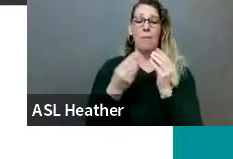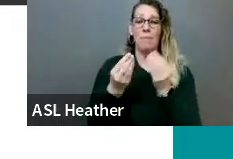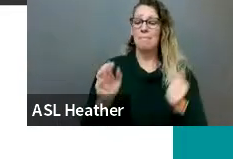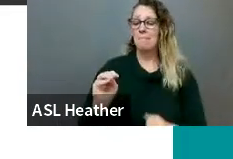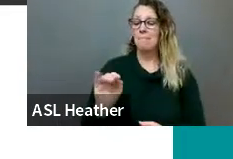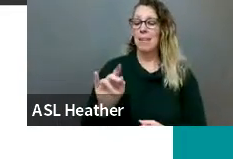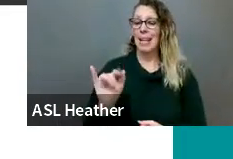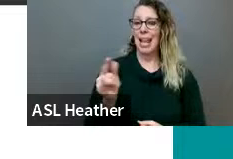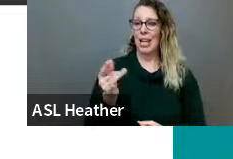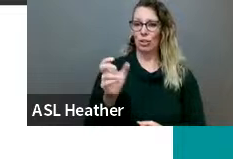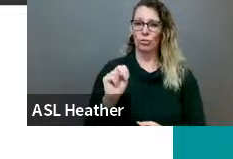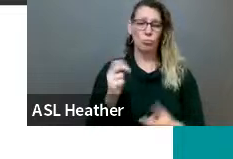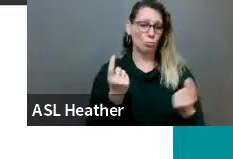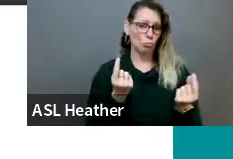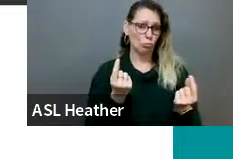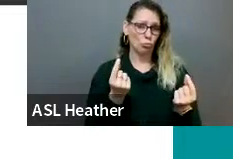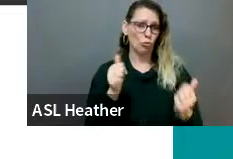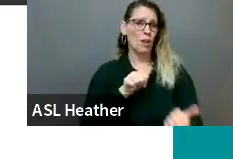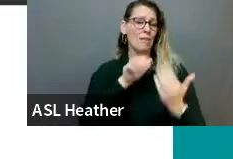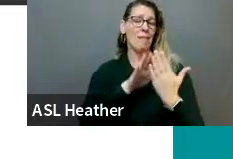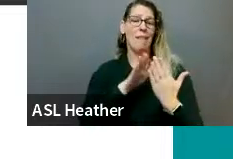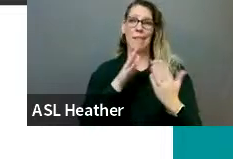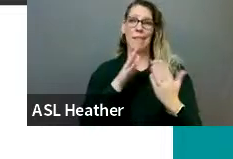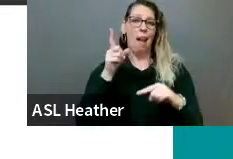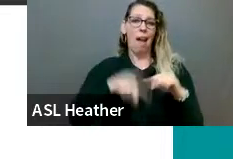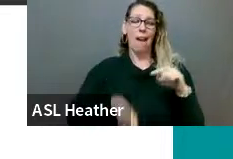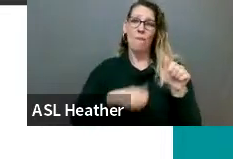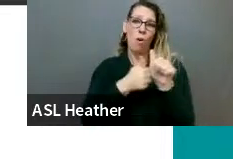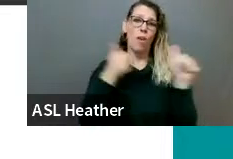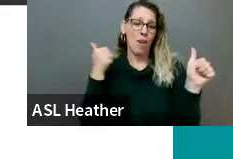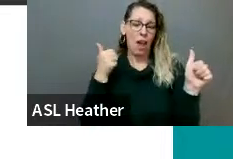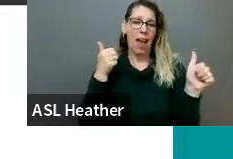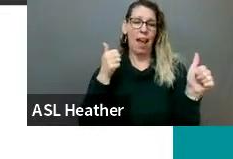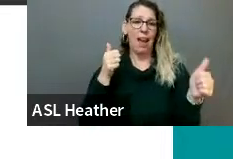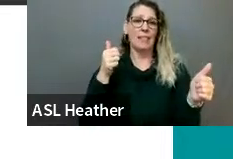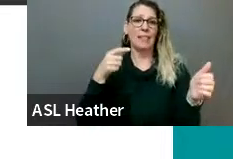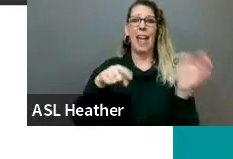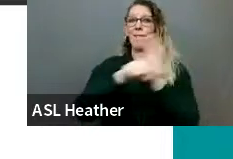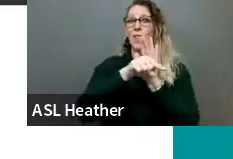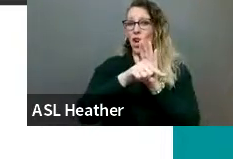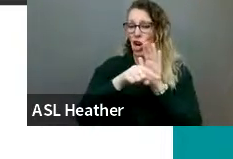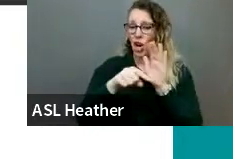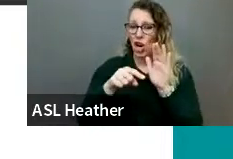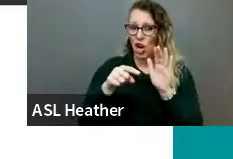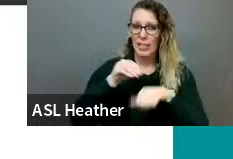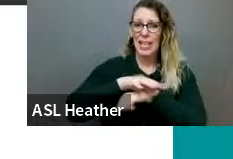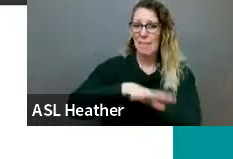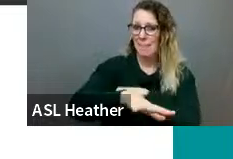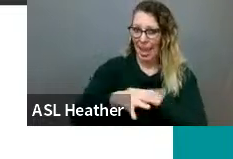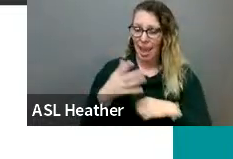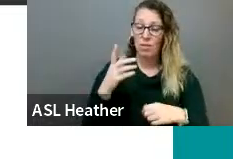are the proposed measures to address unavoidable adverse impacts where possible? So after we've done the work